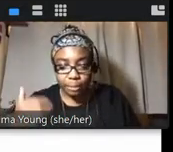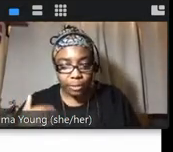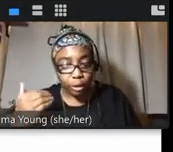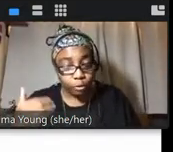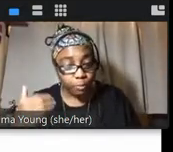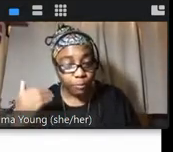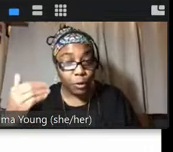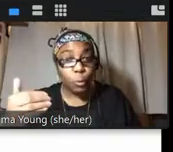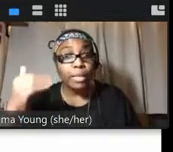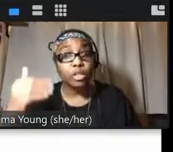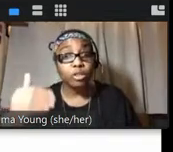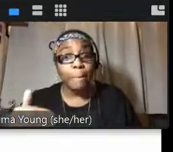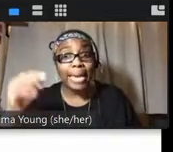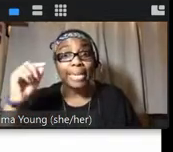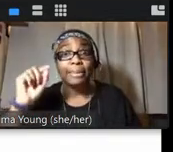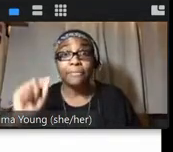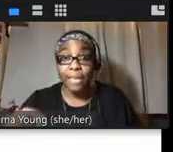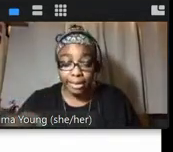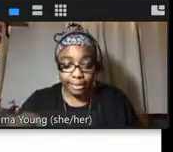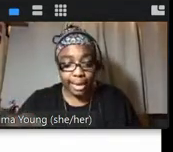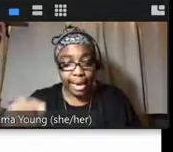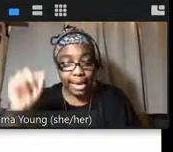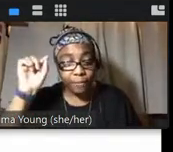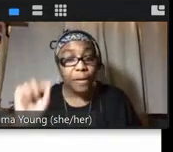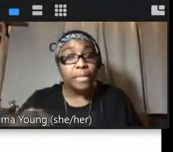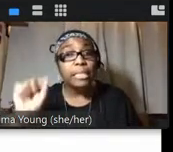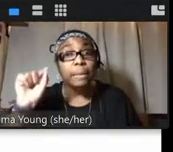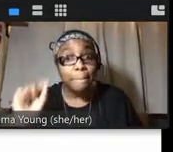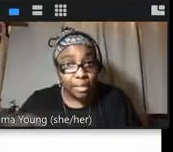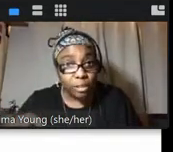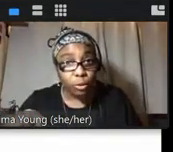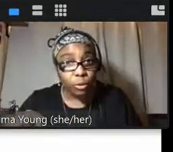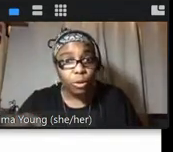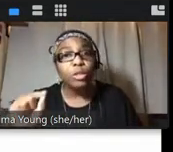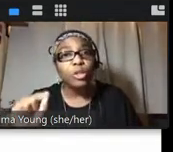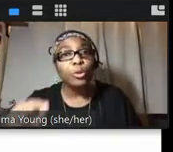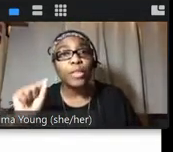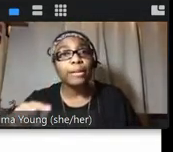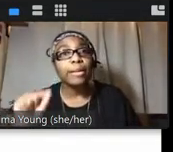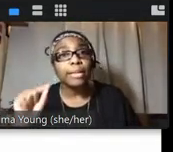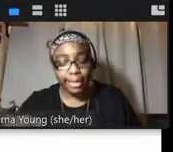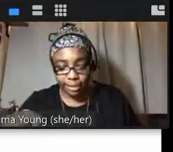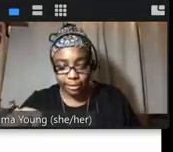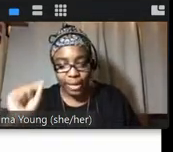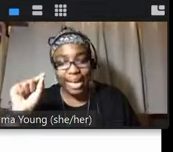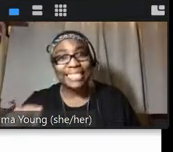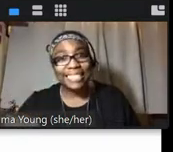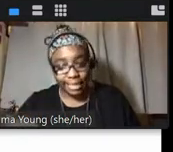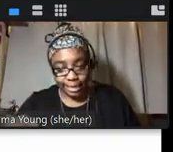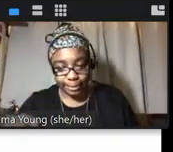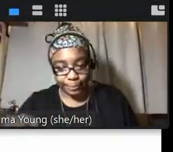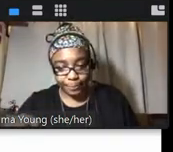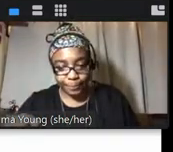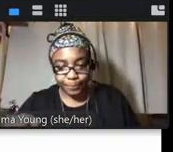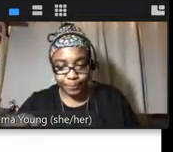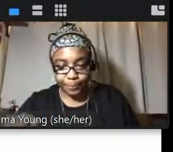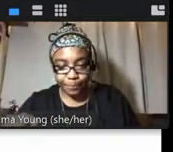It's about the group viewing the traumatic event as fundamental to their collective identity.